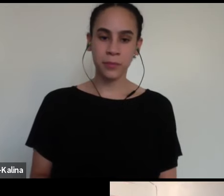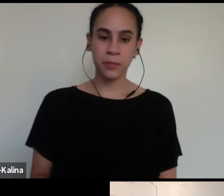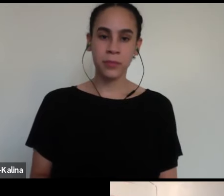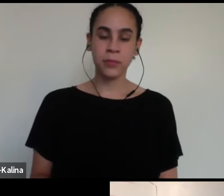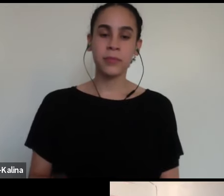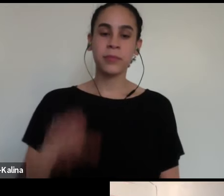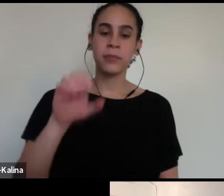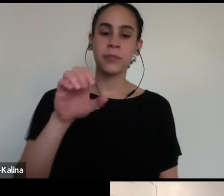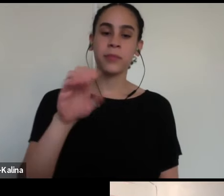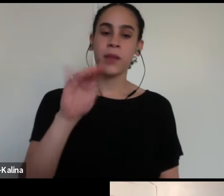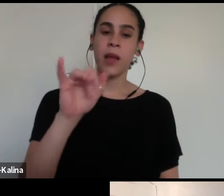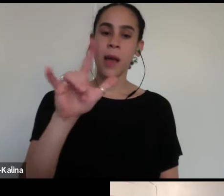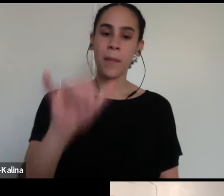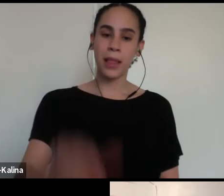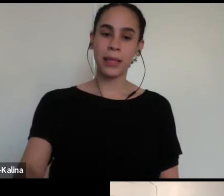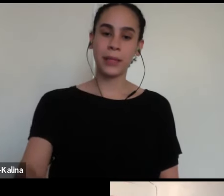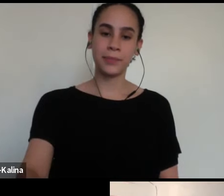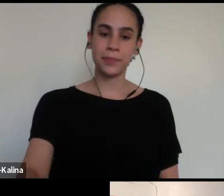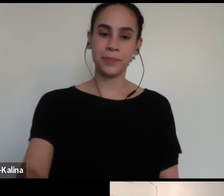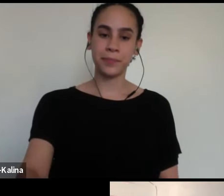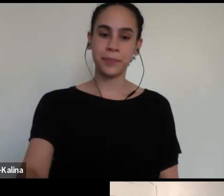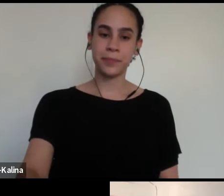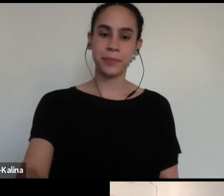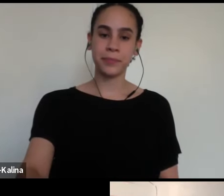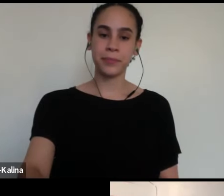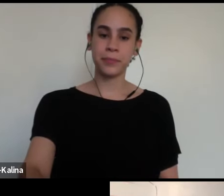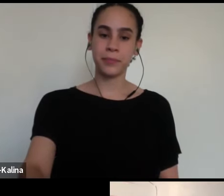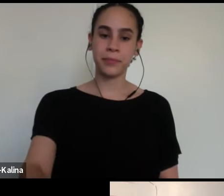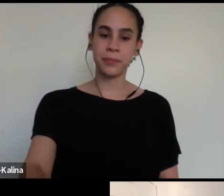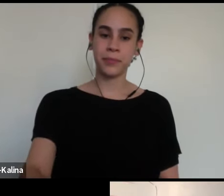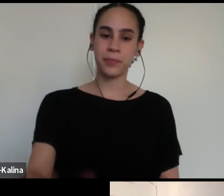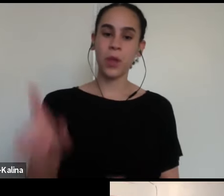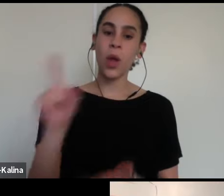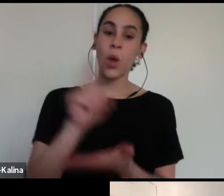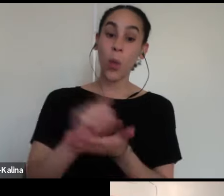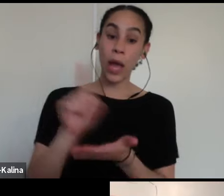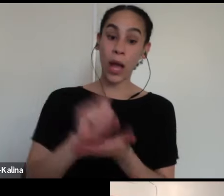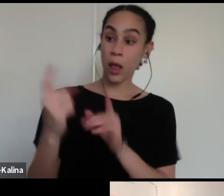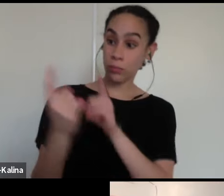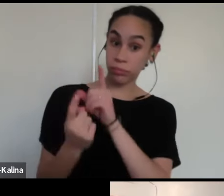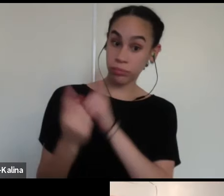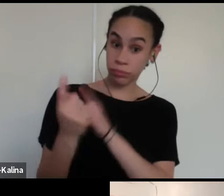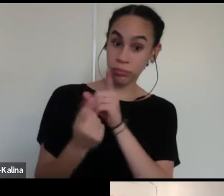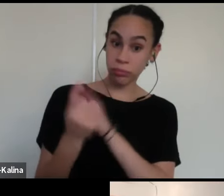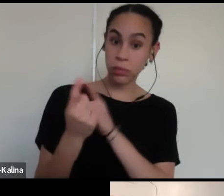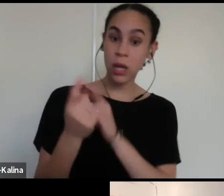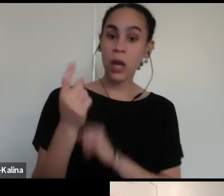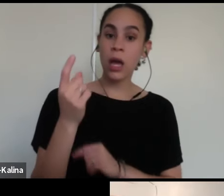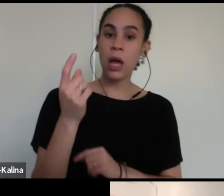Emily asks, so the weekly one-on-ones as an example of how to make sure that